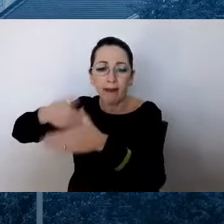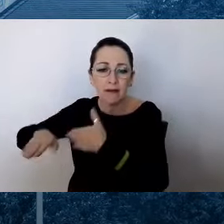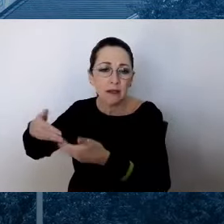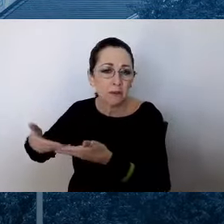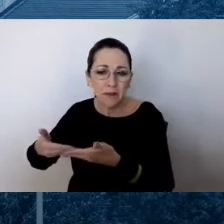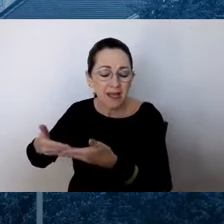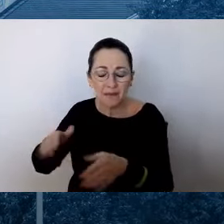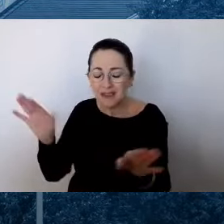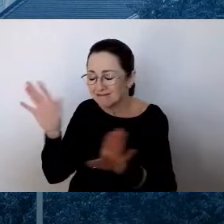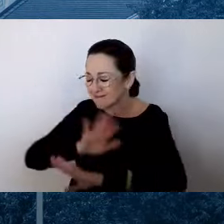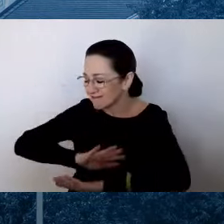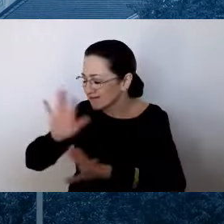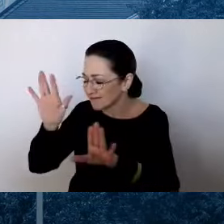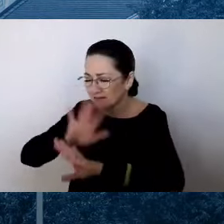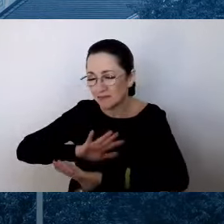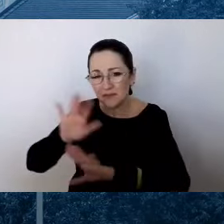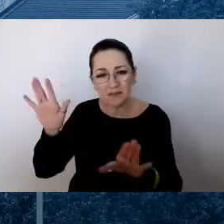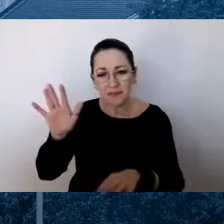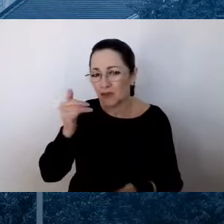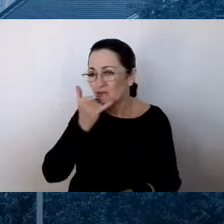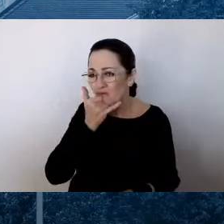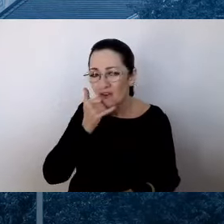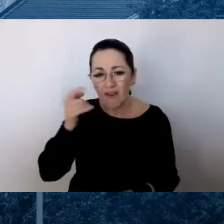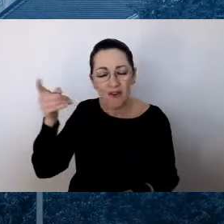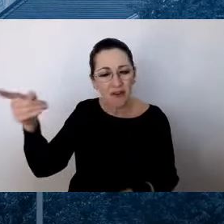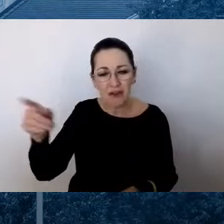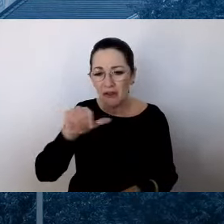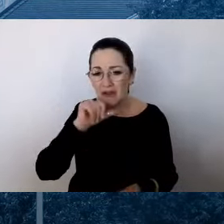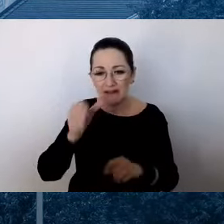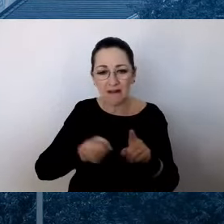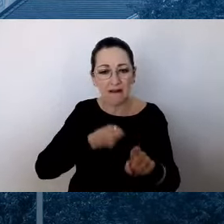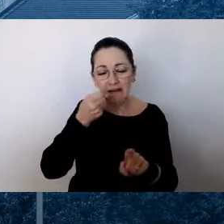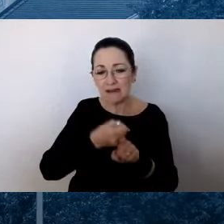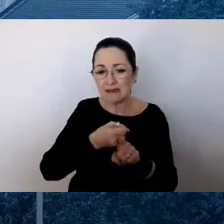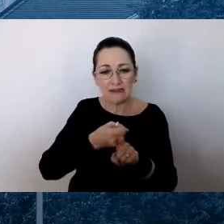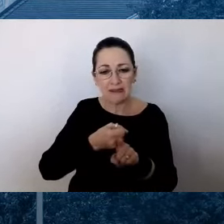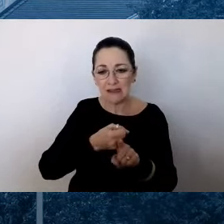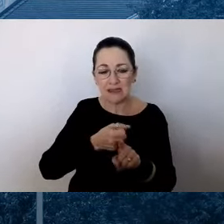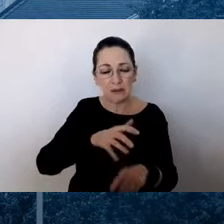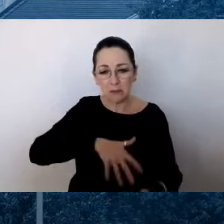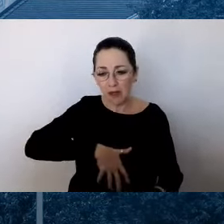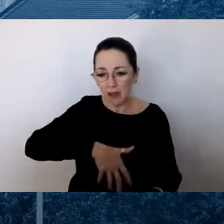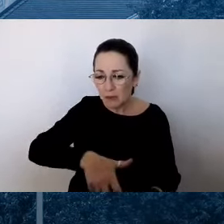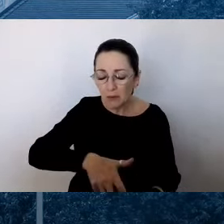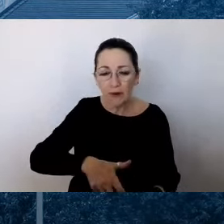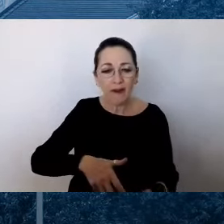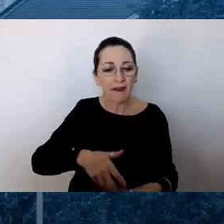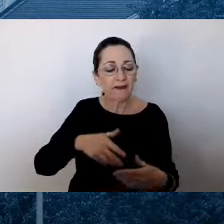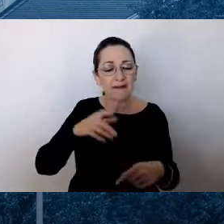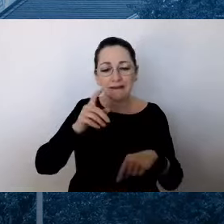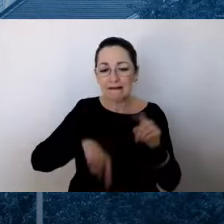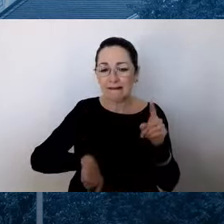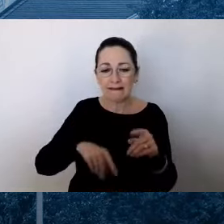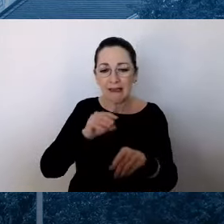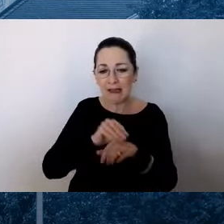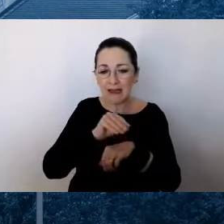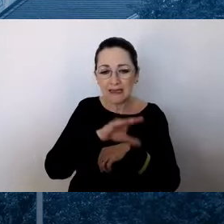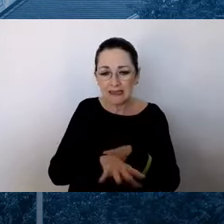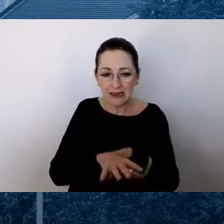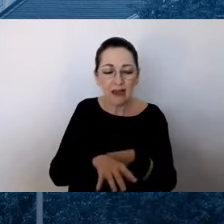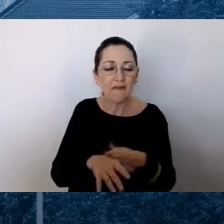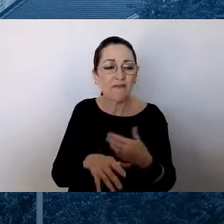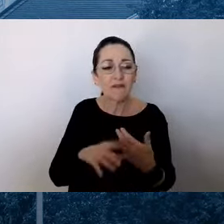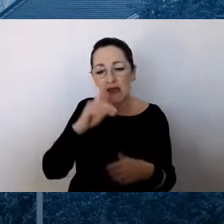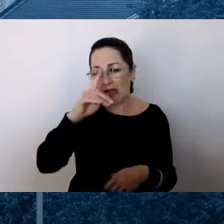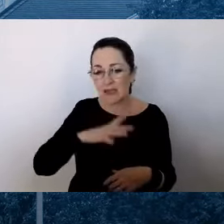impact fertility or for it to impact development of children, or for pregnant women, that it